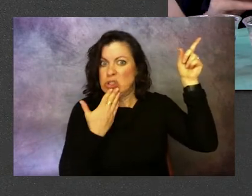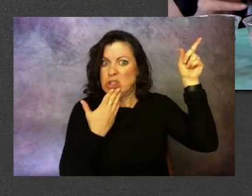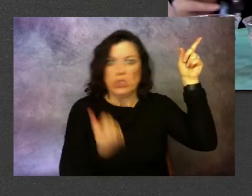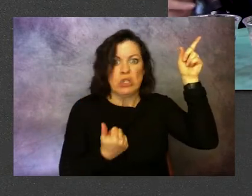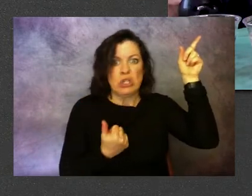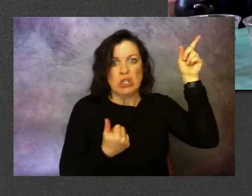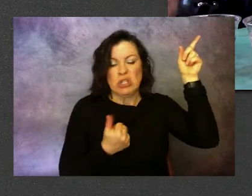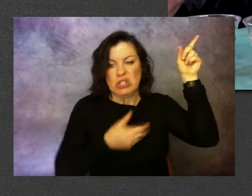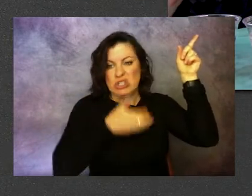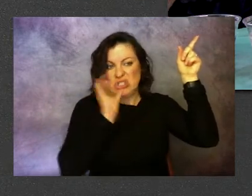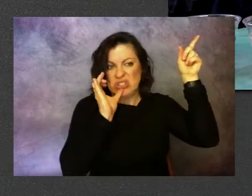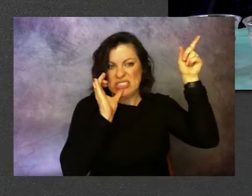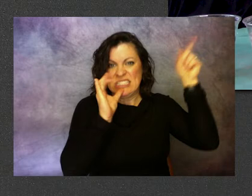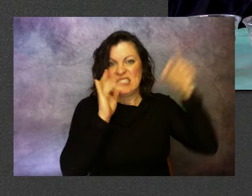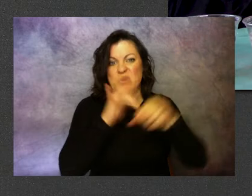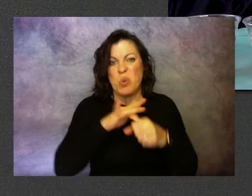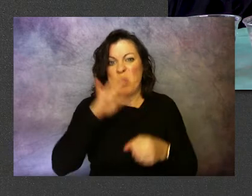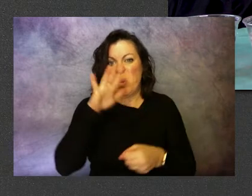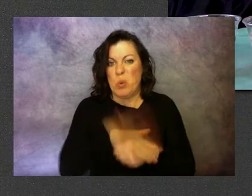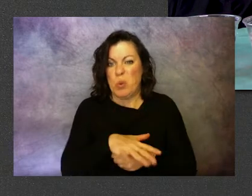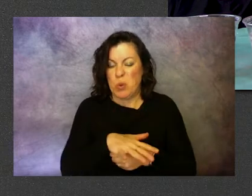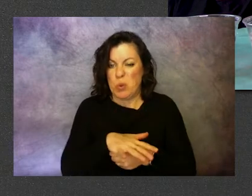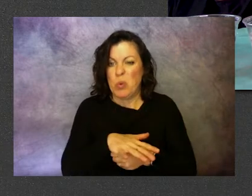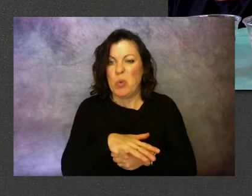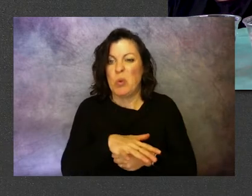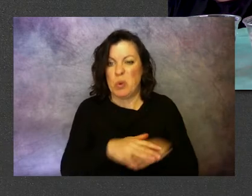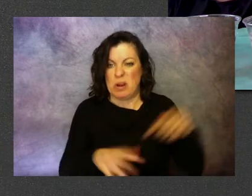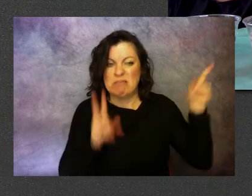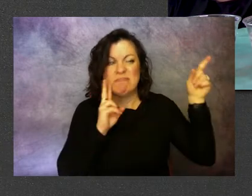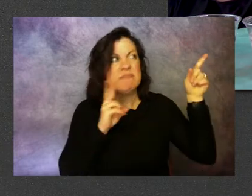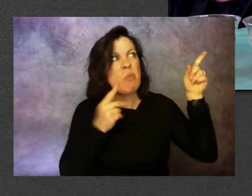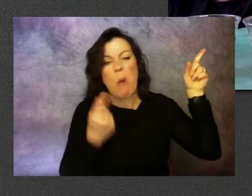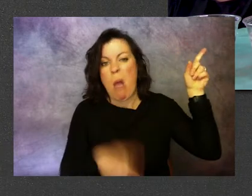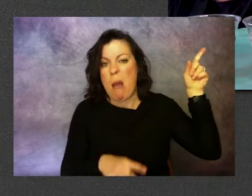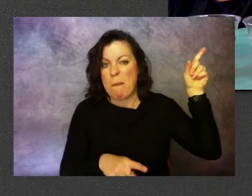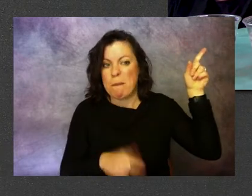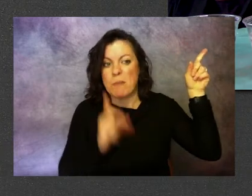A sugary drink. Let's see what happened to this egg.